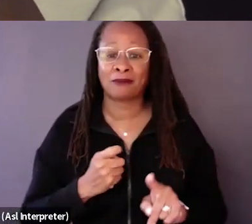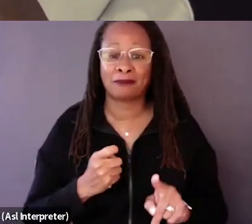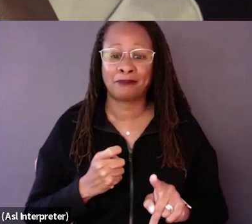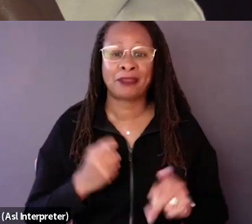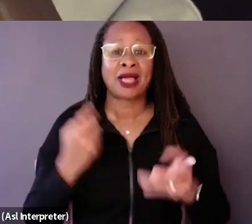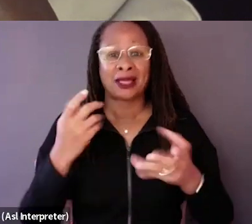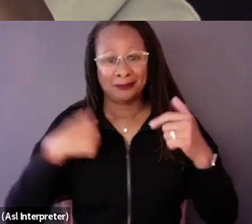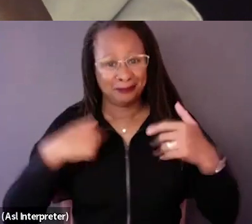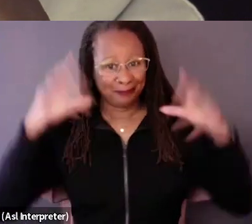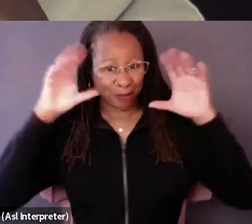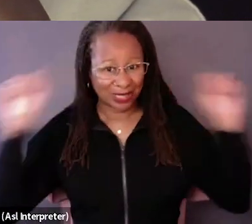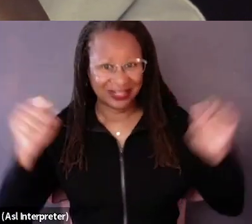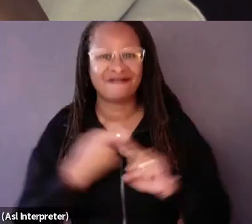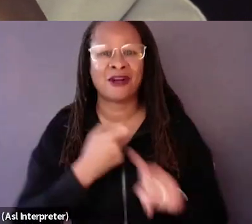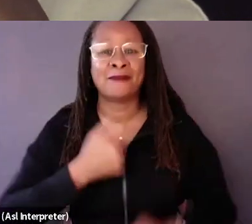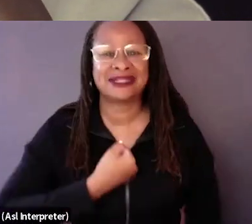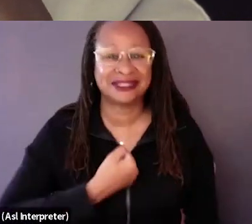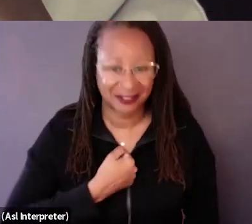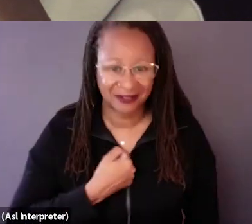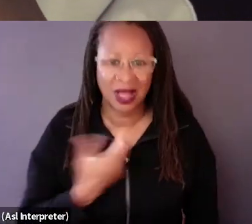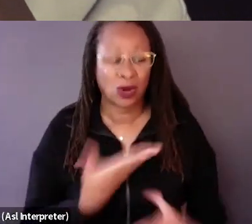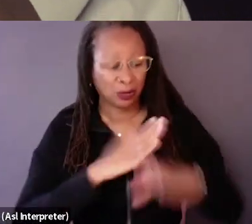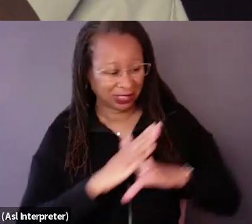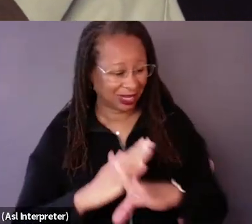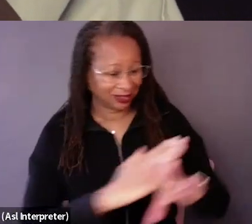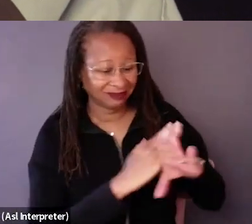One time I asked him, Bobby,